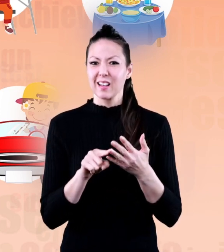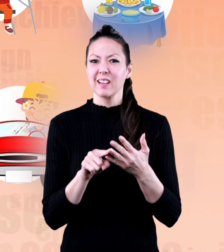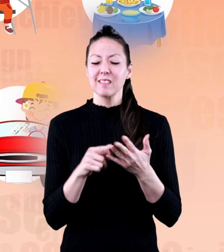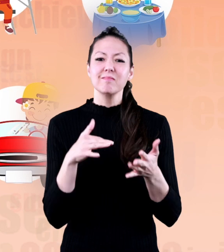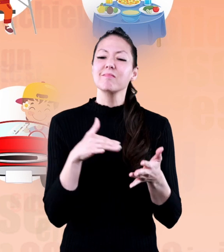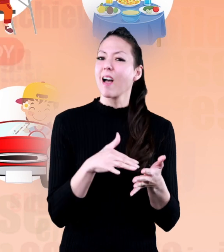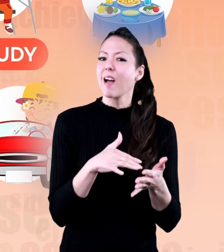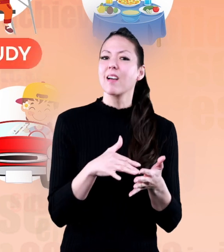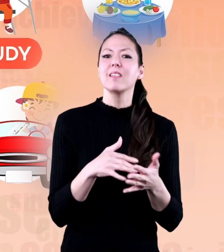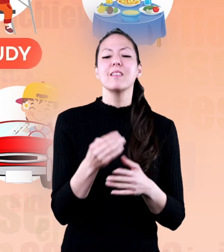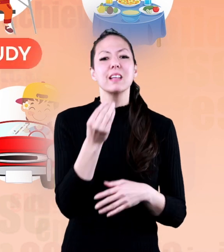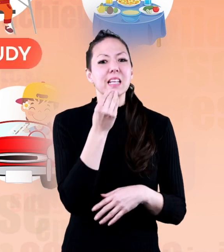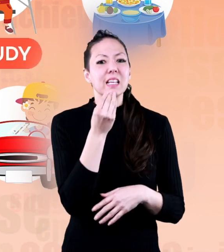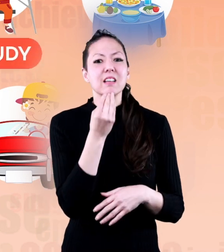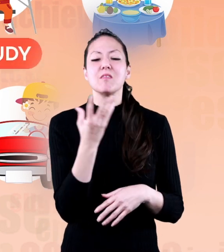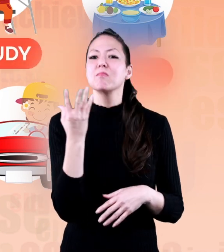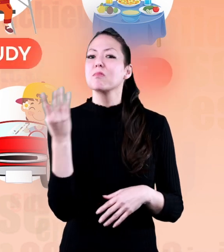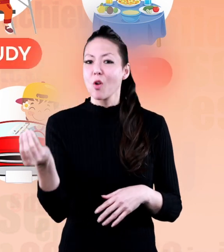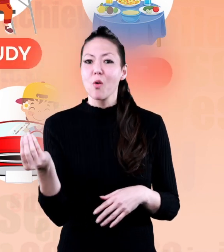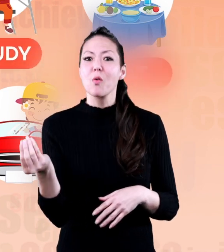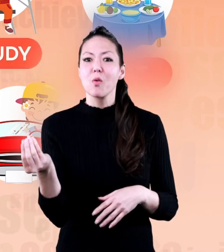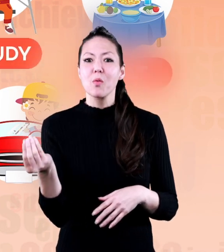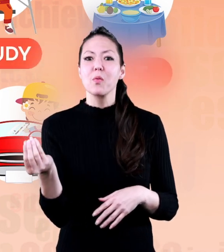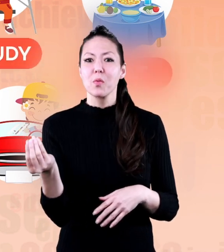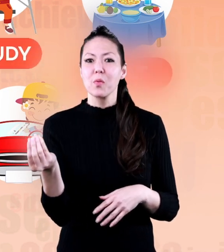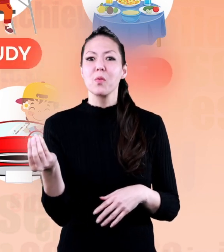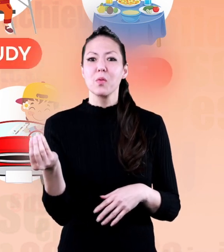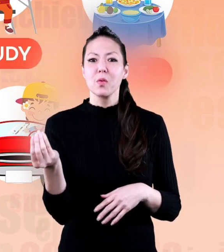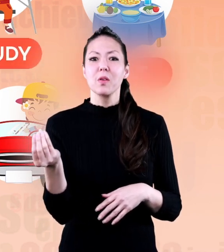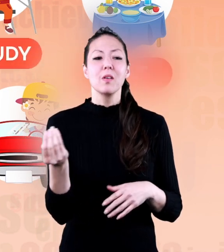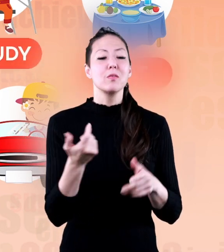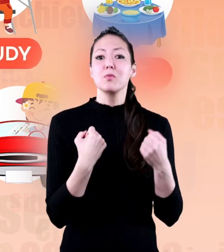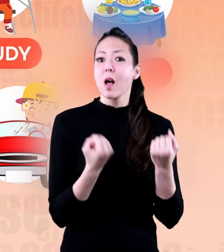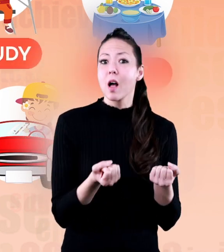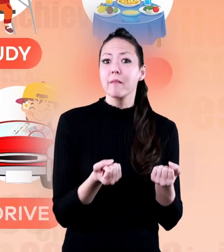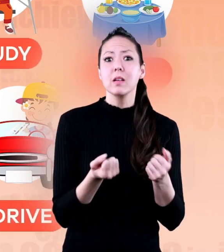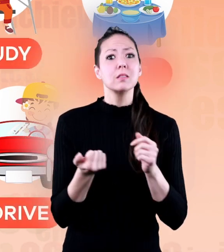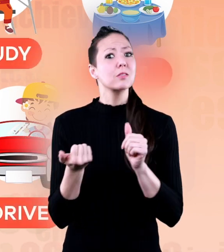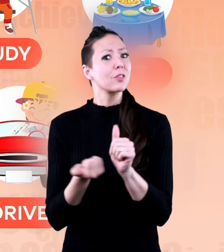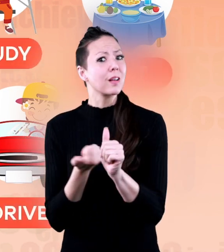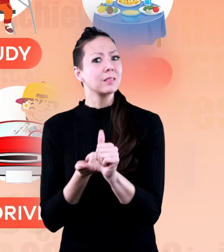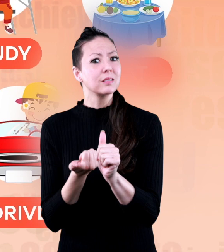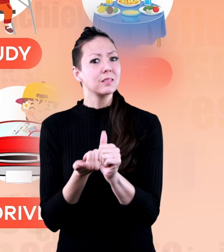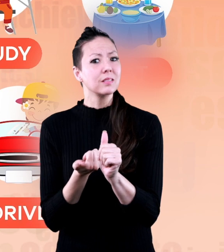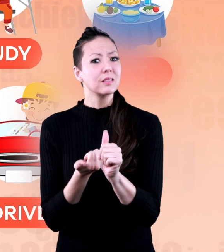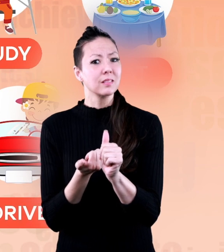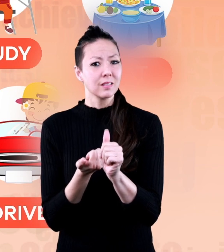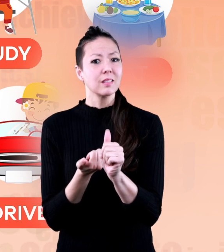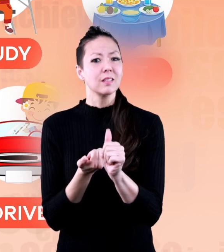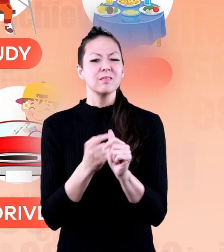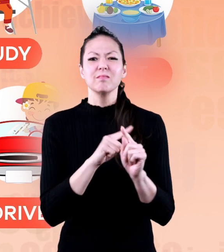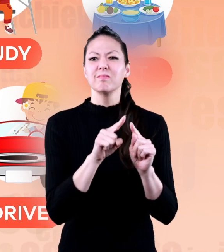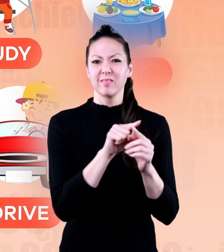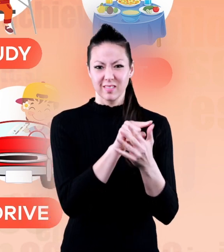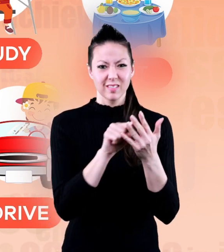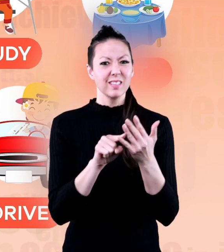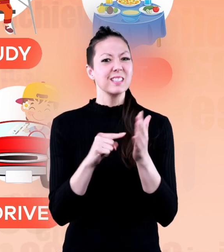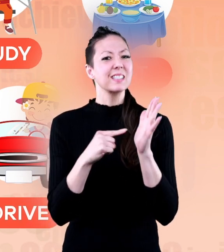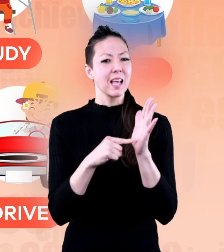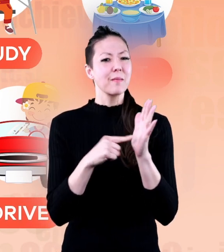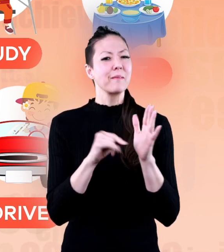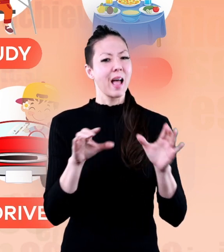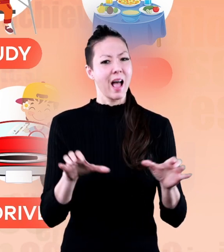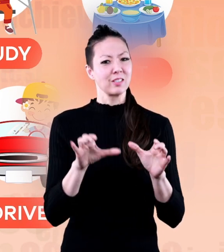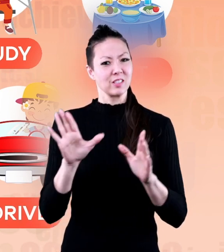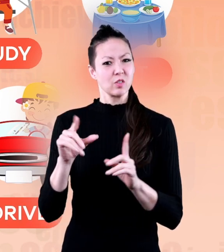sleep, study, eat, go, drive, and chase are